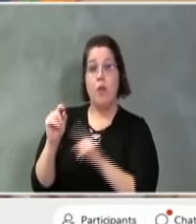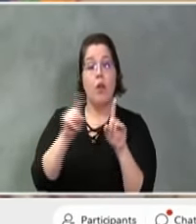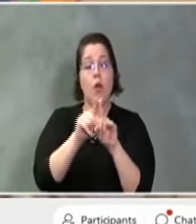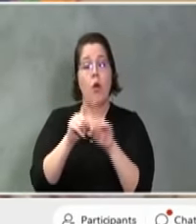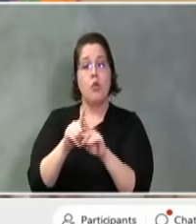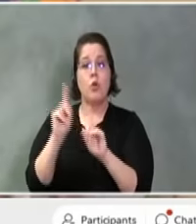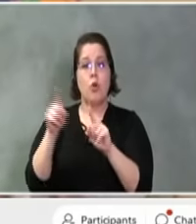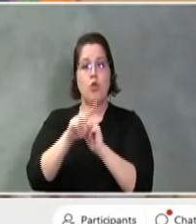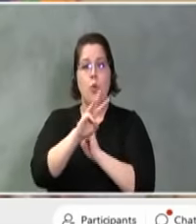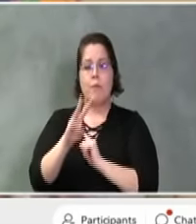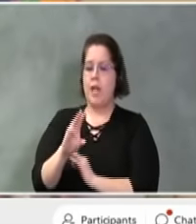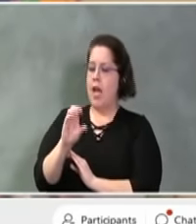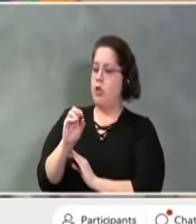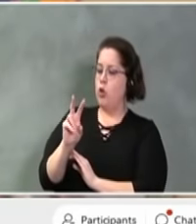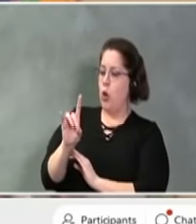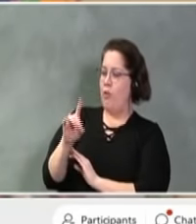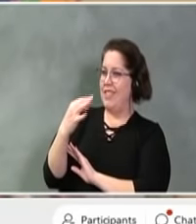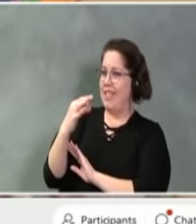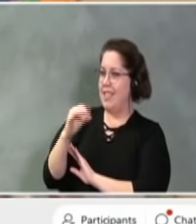to the website